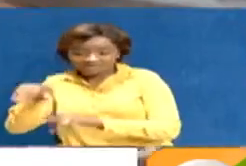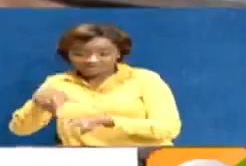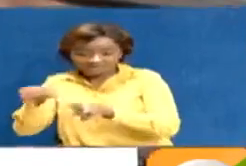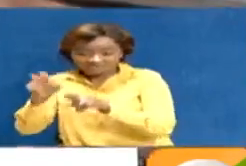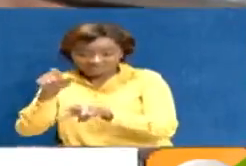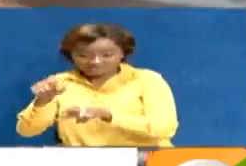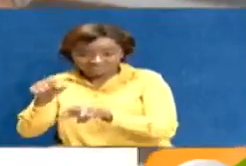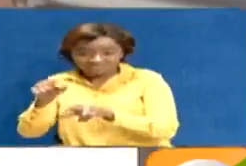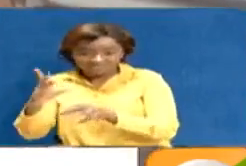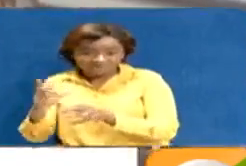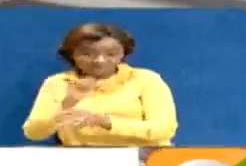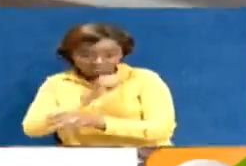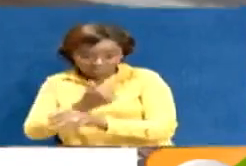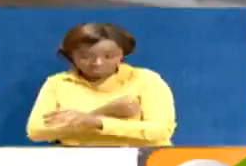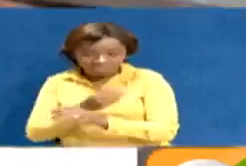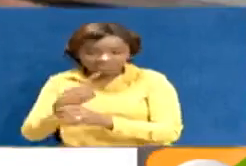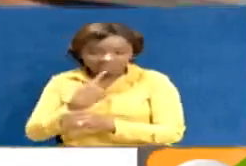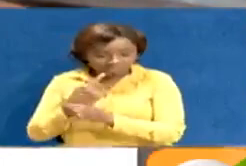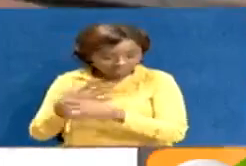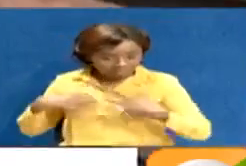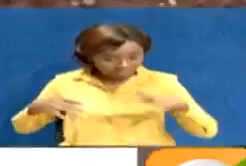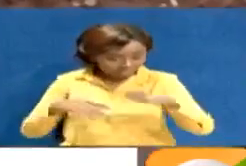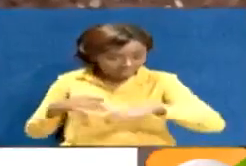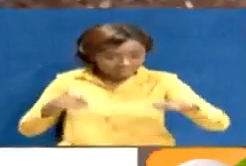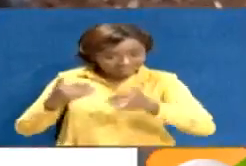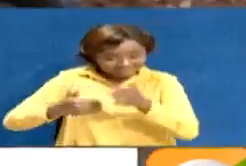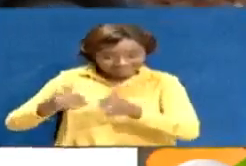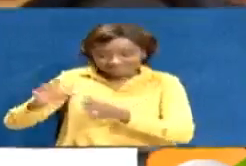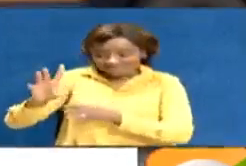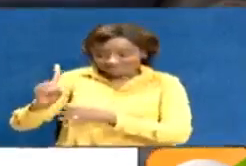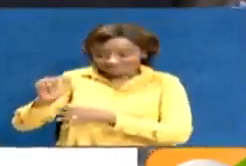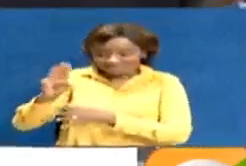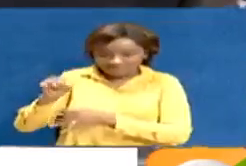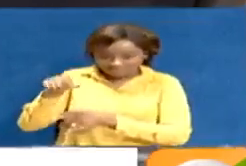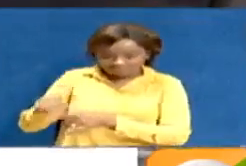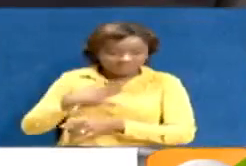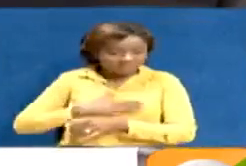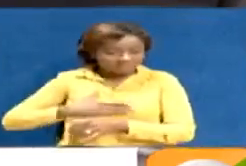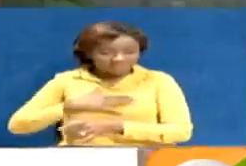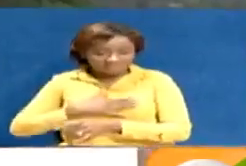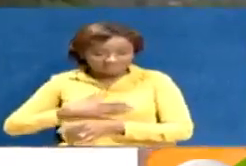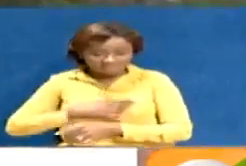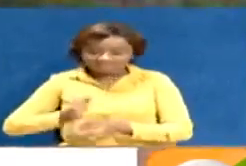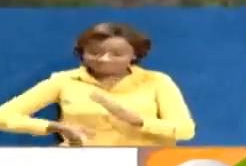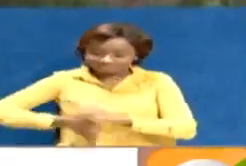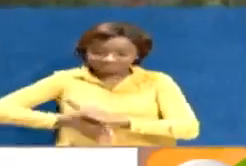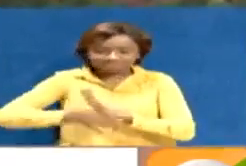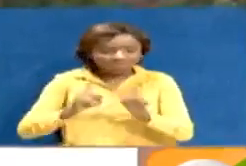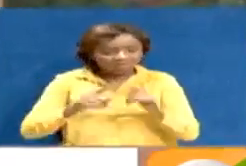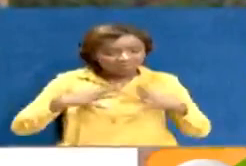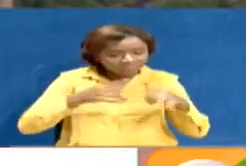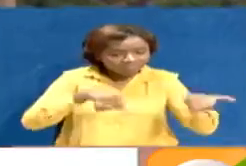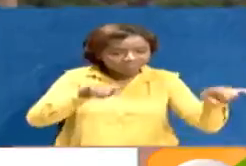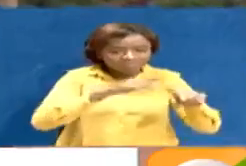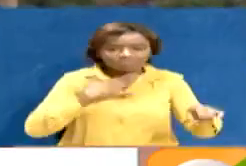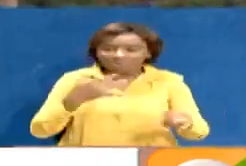them to vacate the area next to the Kiambere Dam, the residents are now calling on authorities to provide them with an alternative. Sai tumepomolewa